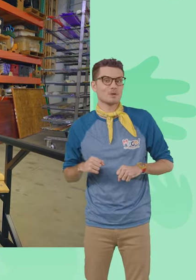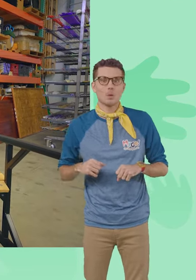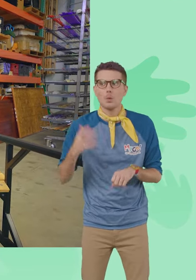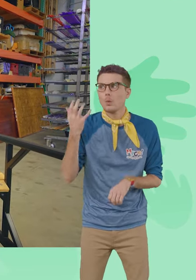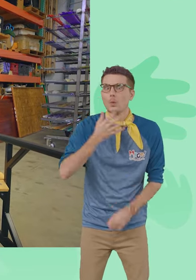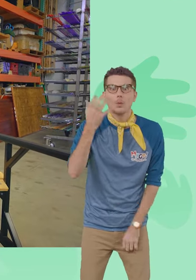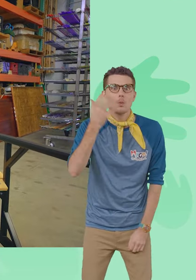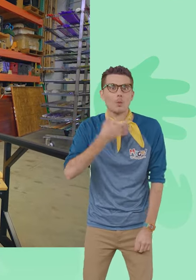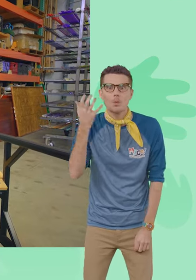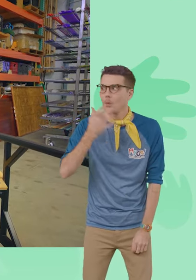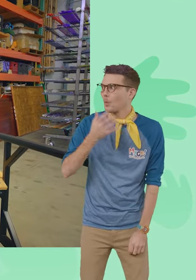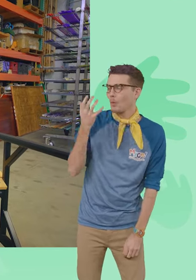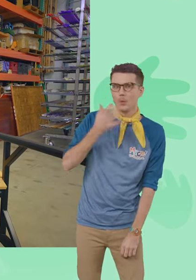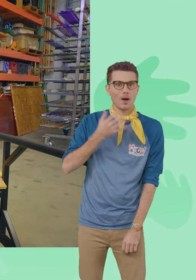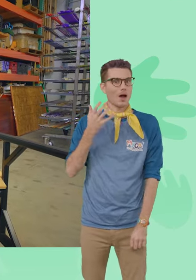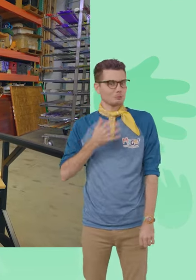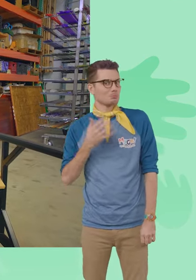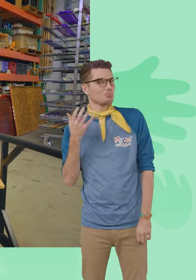Whoa!